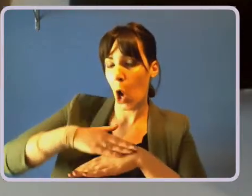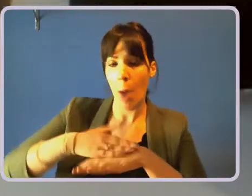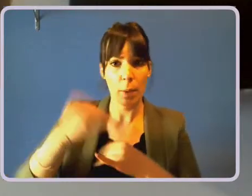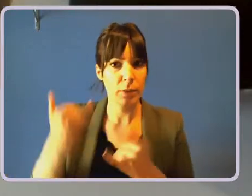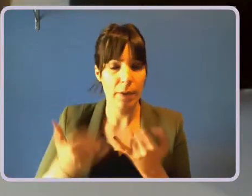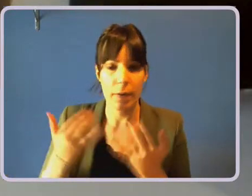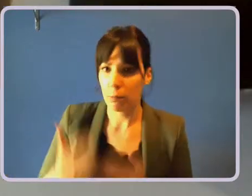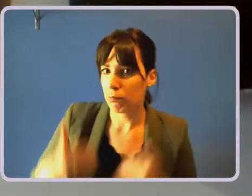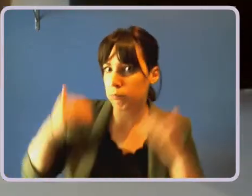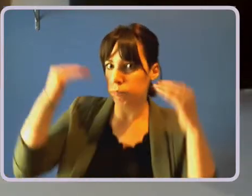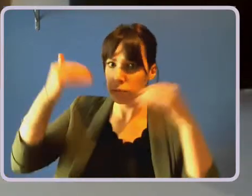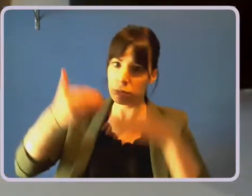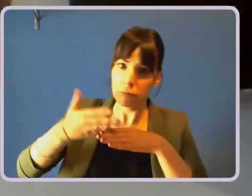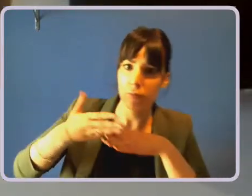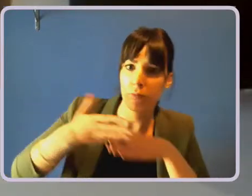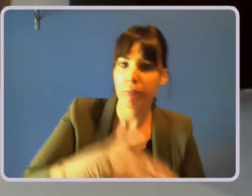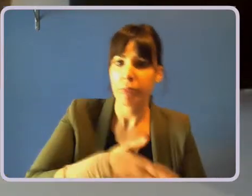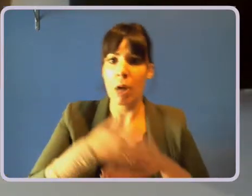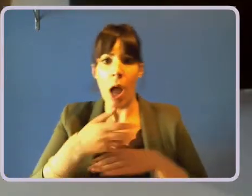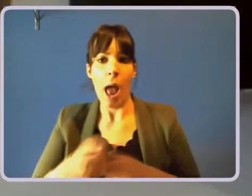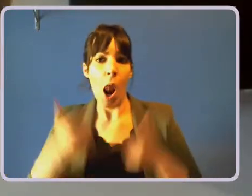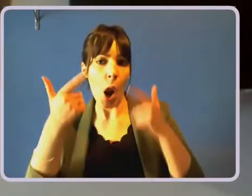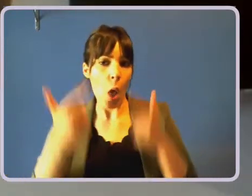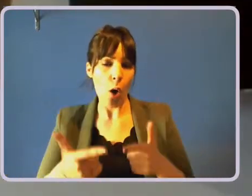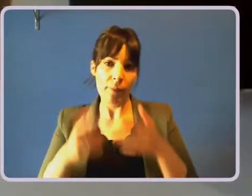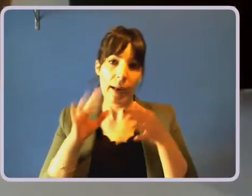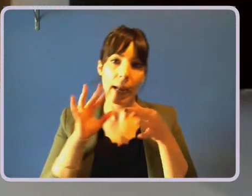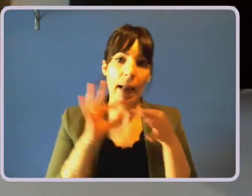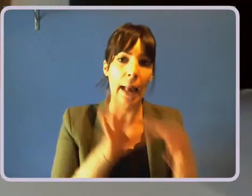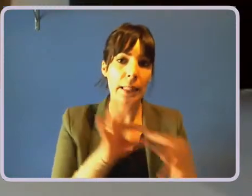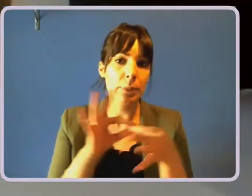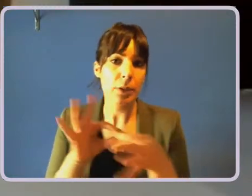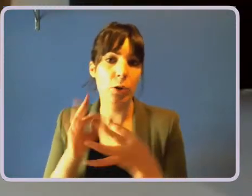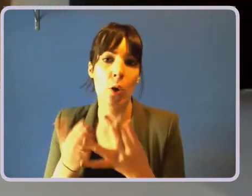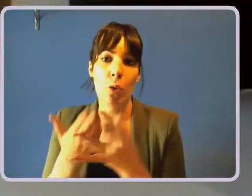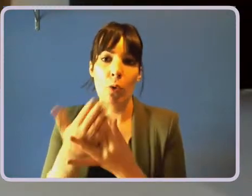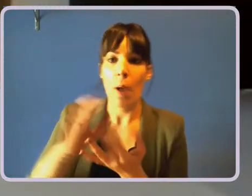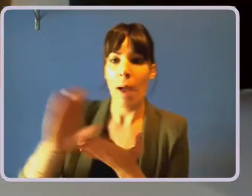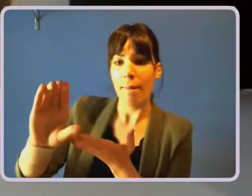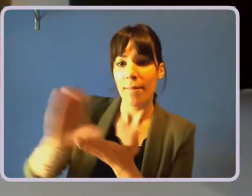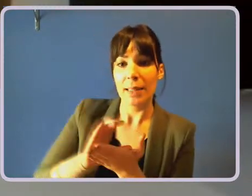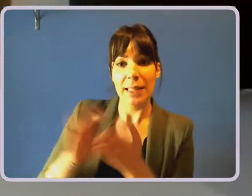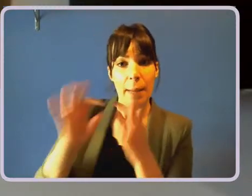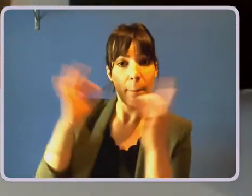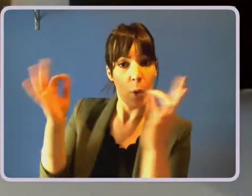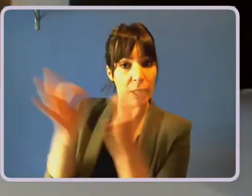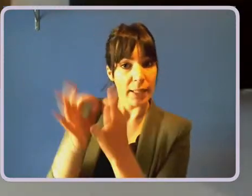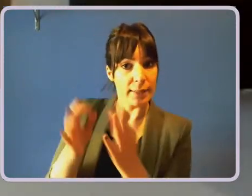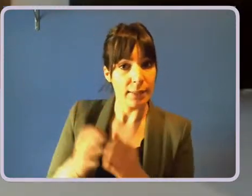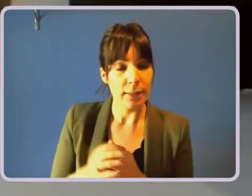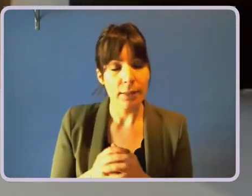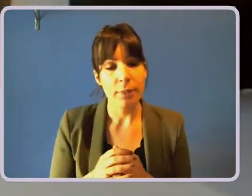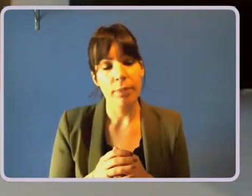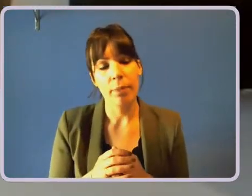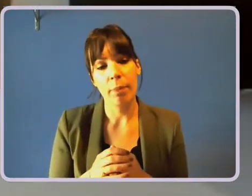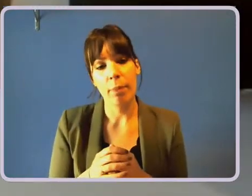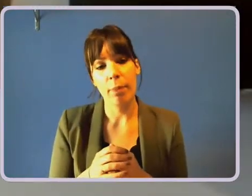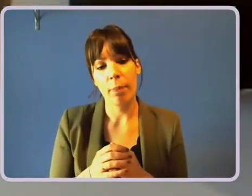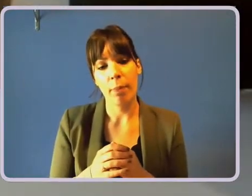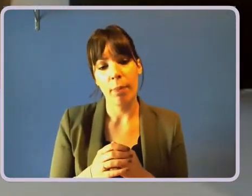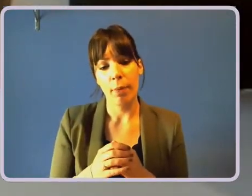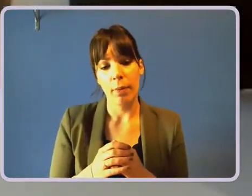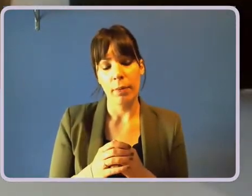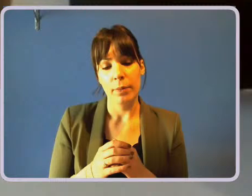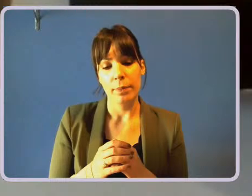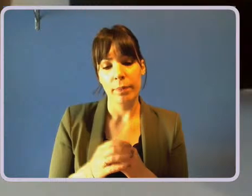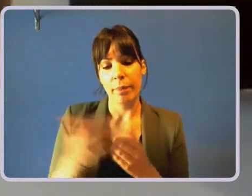Certainly, a lot of engagement through our funding bodies, being the Office for Disability as well as Department of